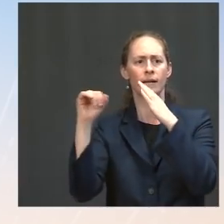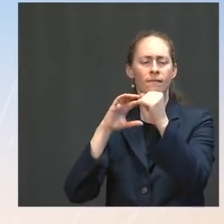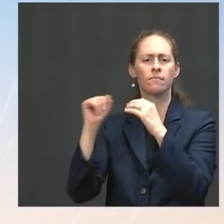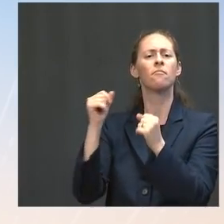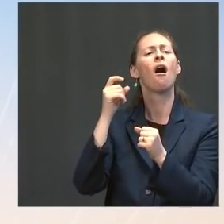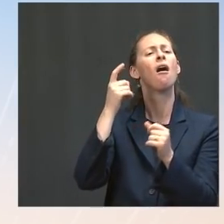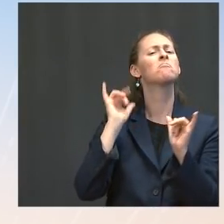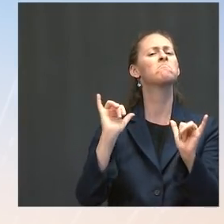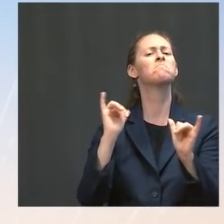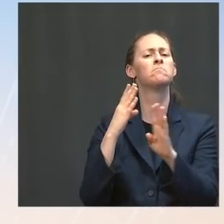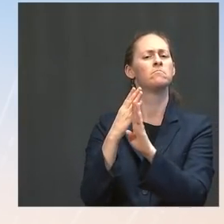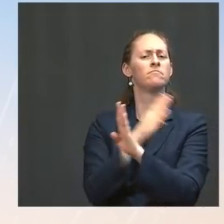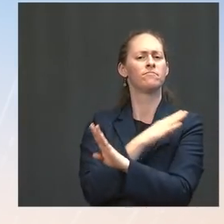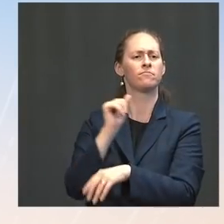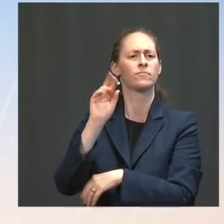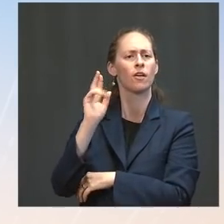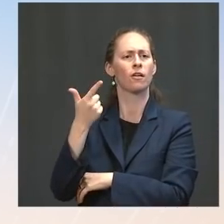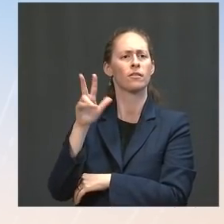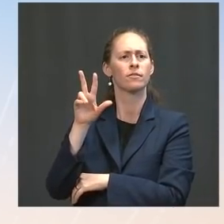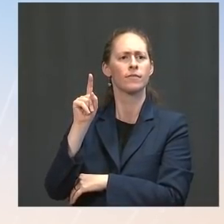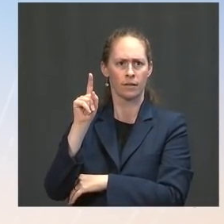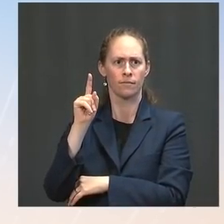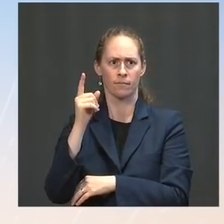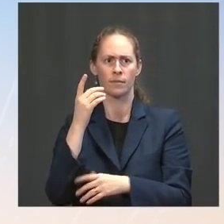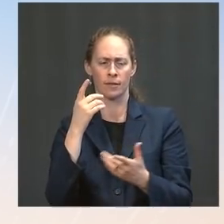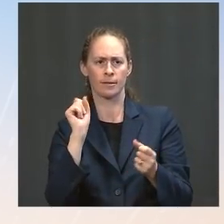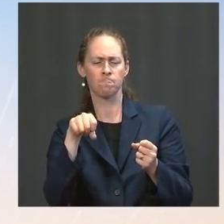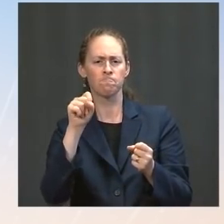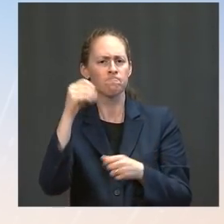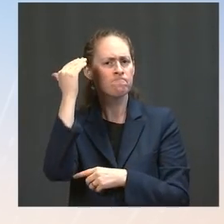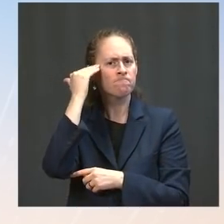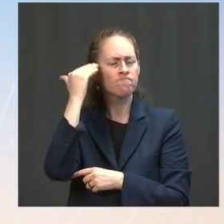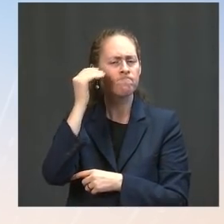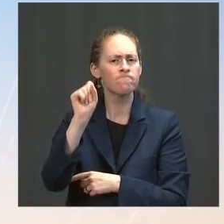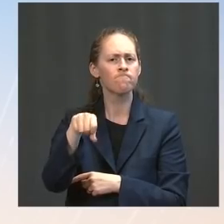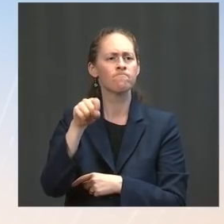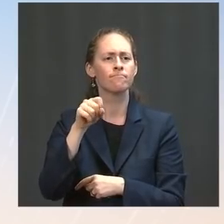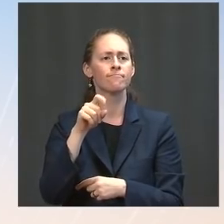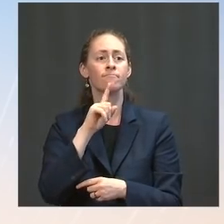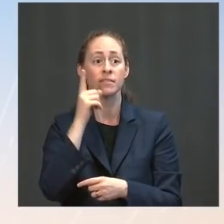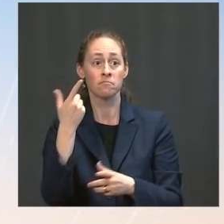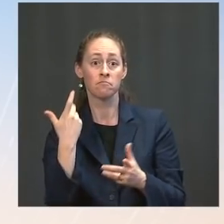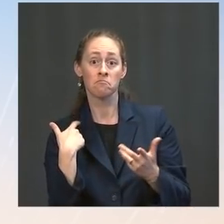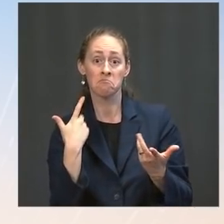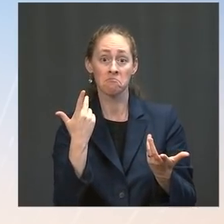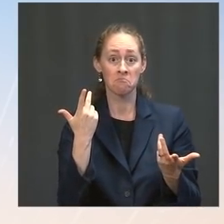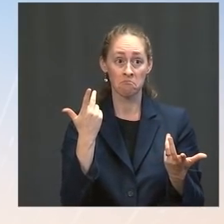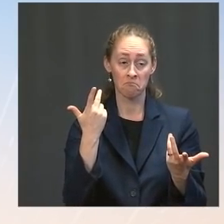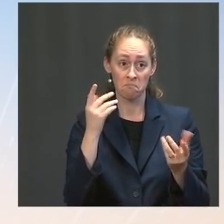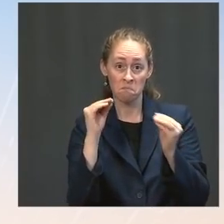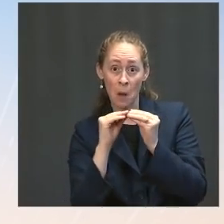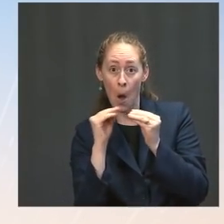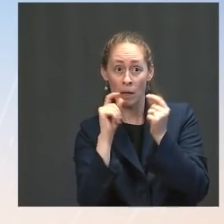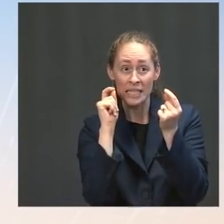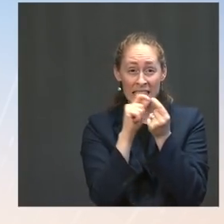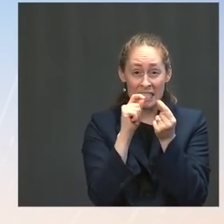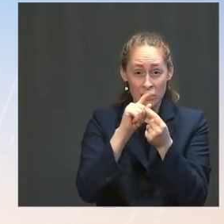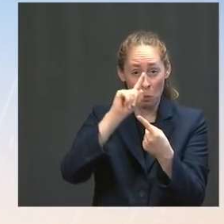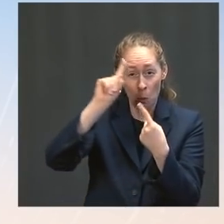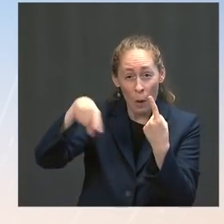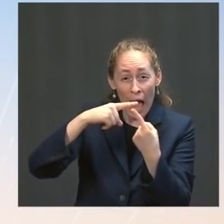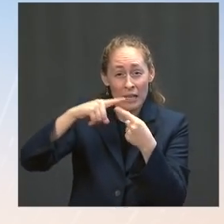do 50,000. We've done 82,000. And so just to put into context, again, that's a flight yesterday, every 39